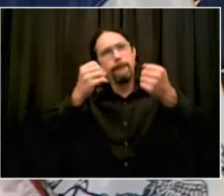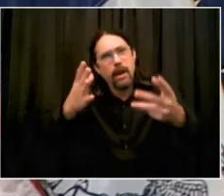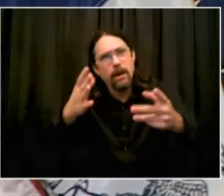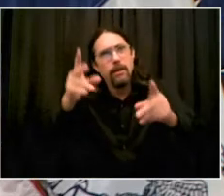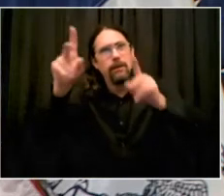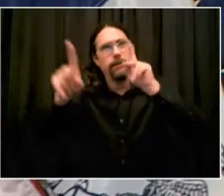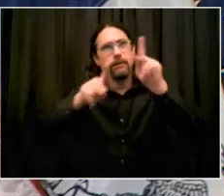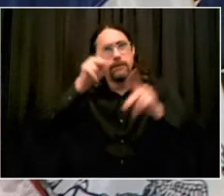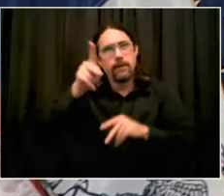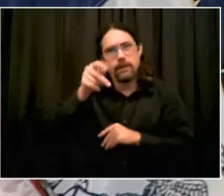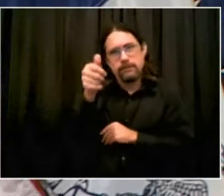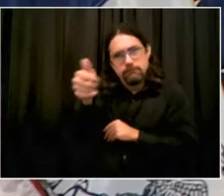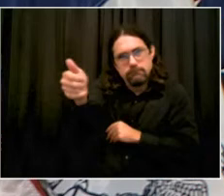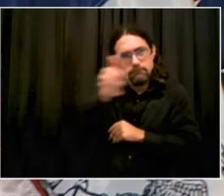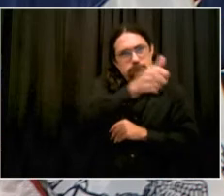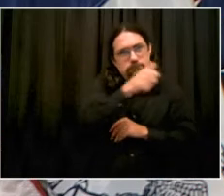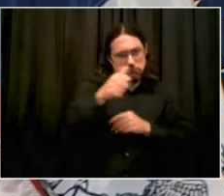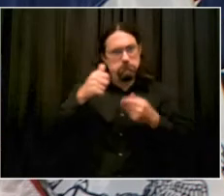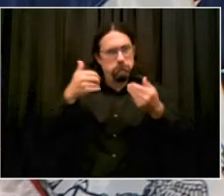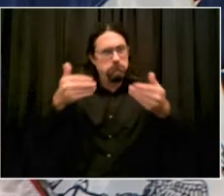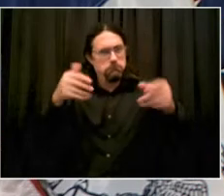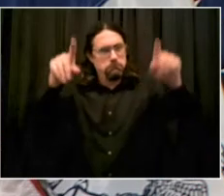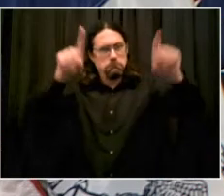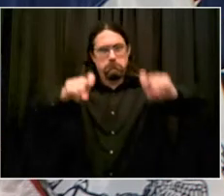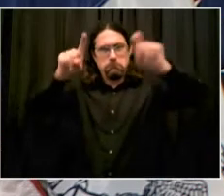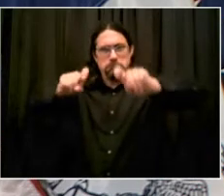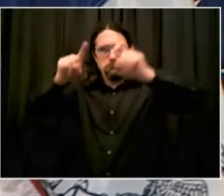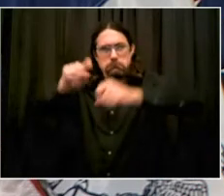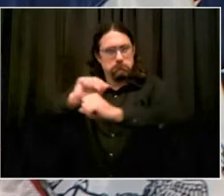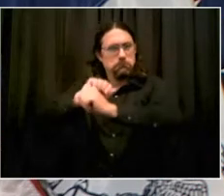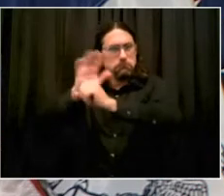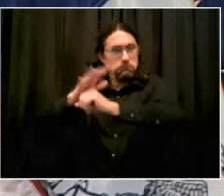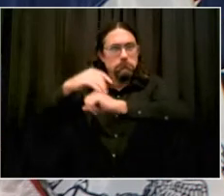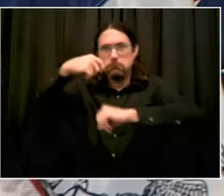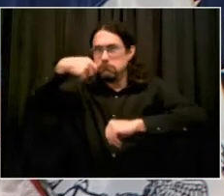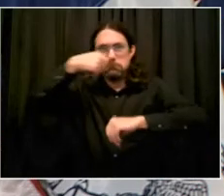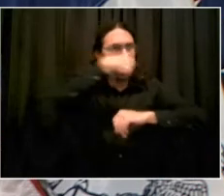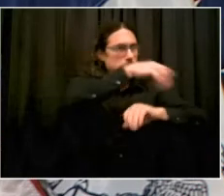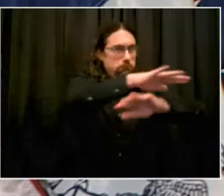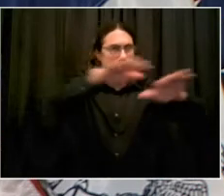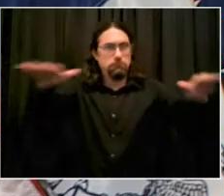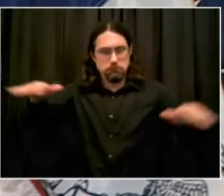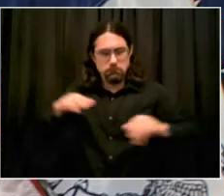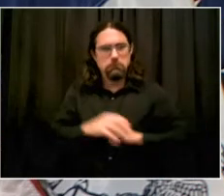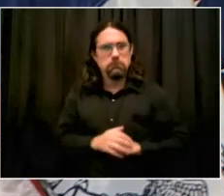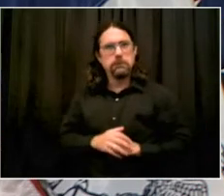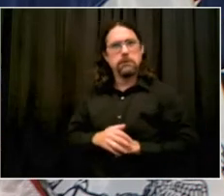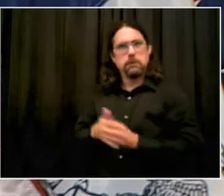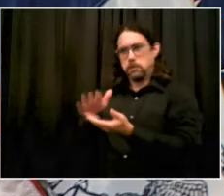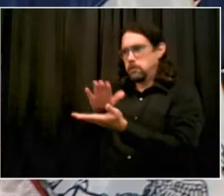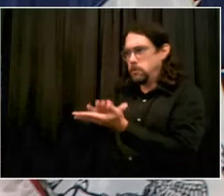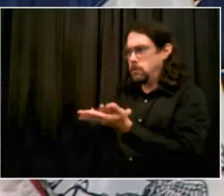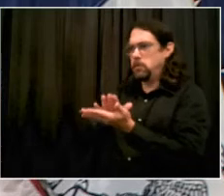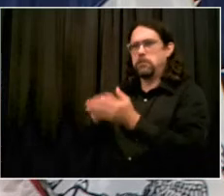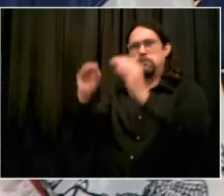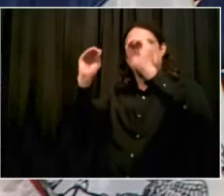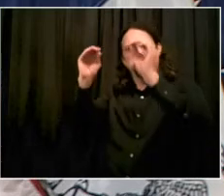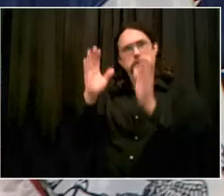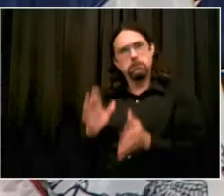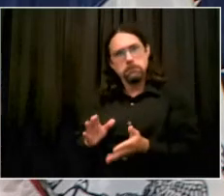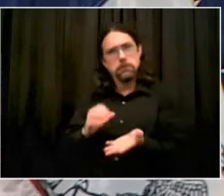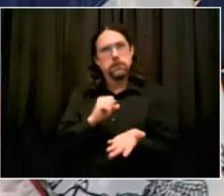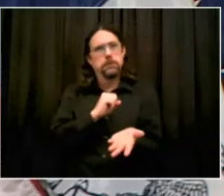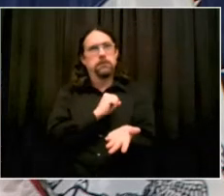our educators, our staff, our kids. But we also have set up testing in and